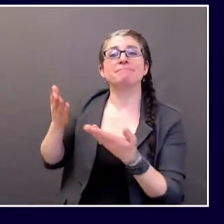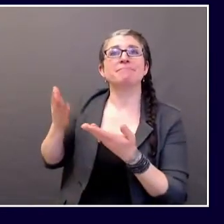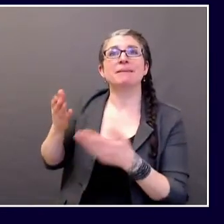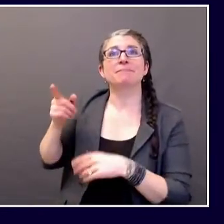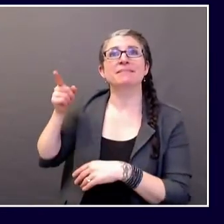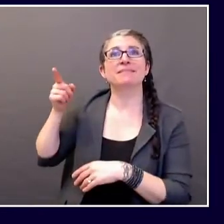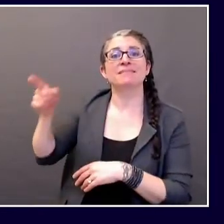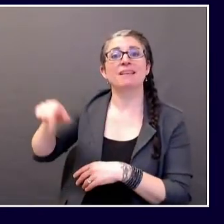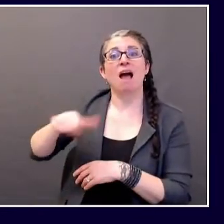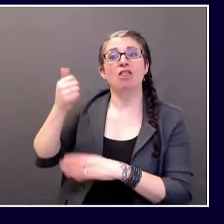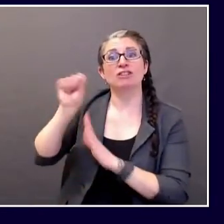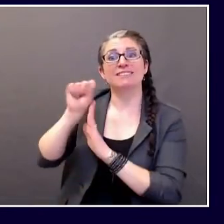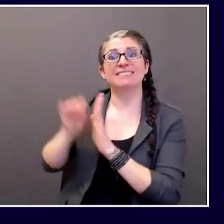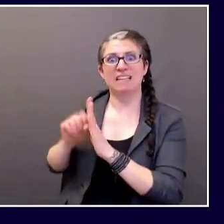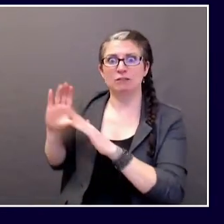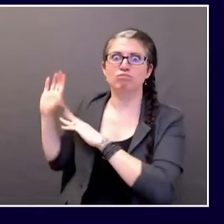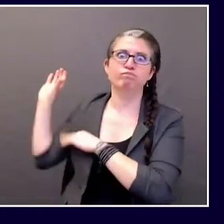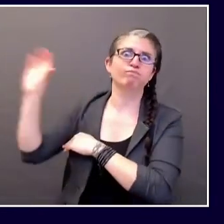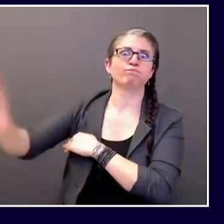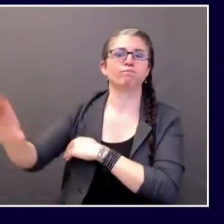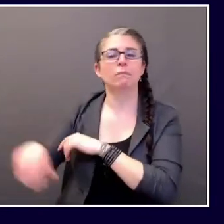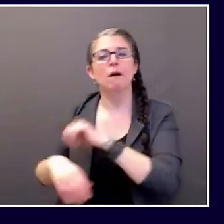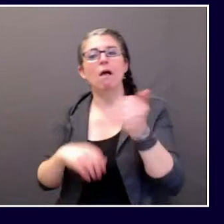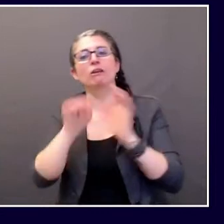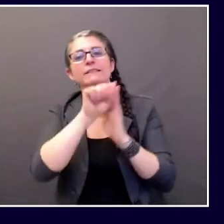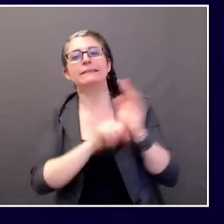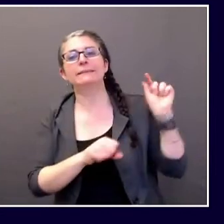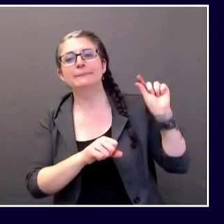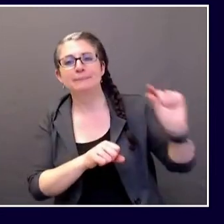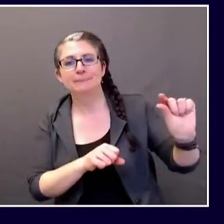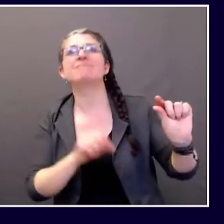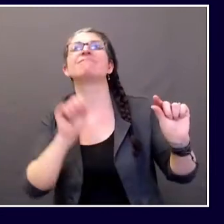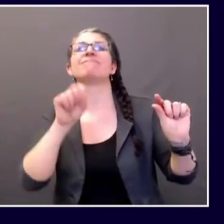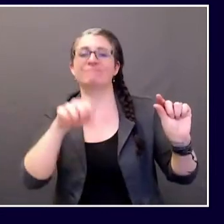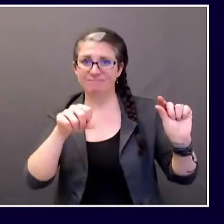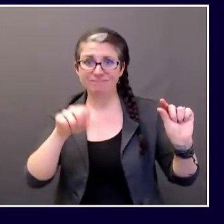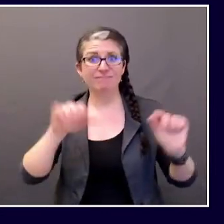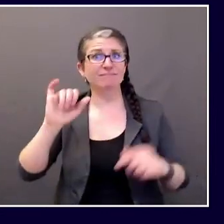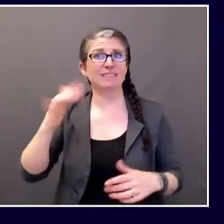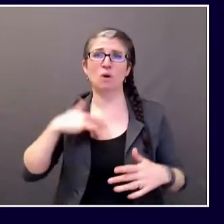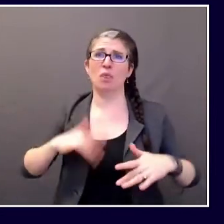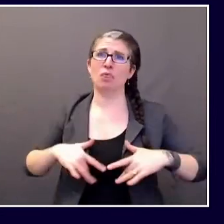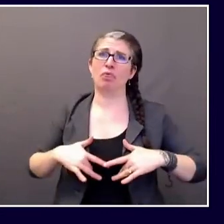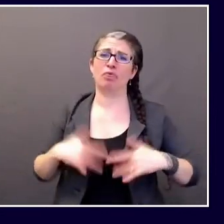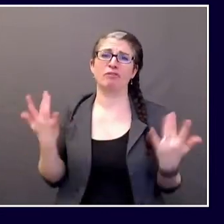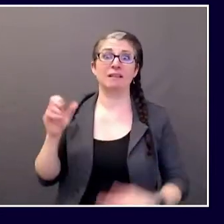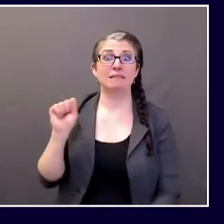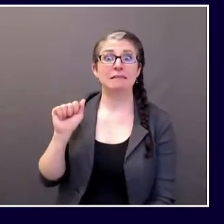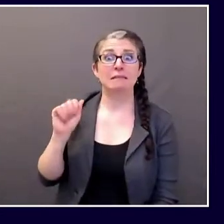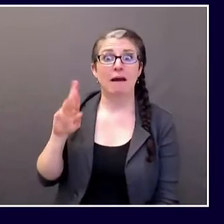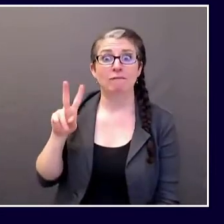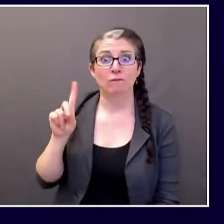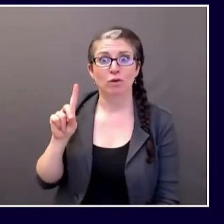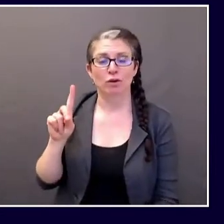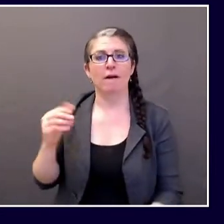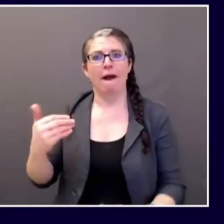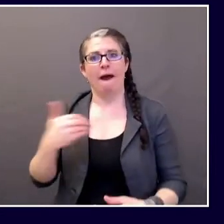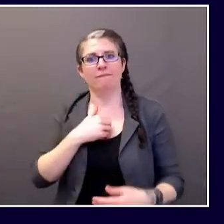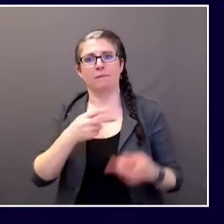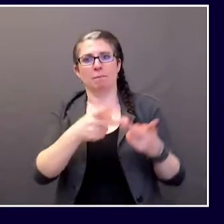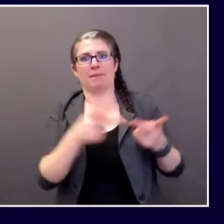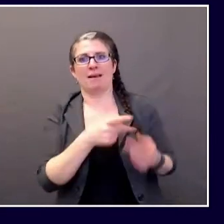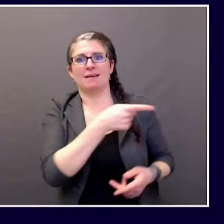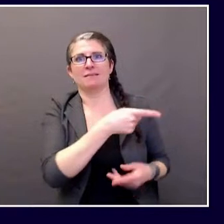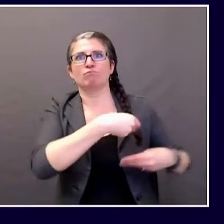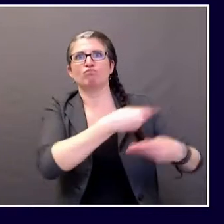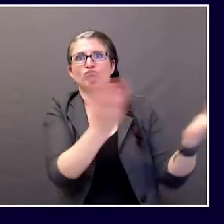that was an area that was underserved. And we know that 1,000 shots a day in that part of York County, when they get to that level, is going to be very welcome.